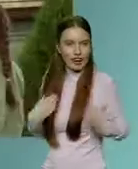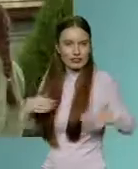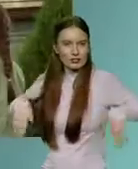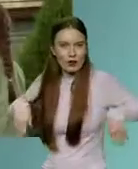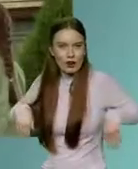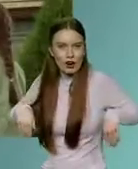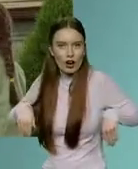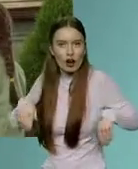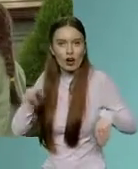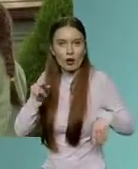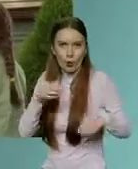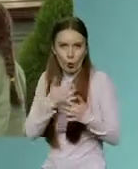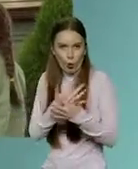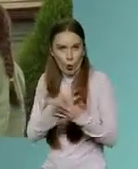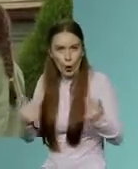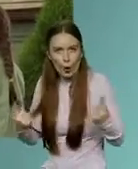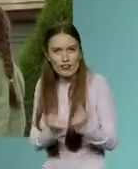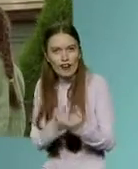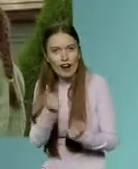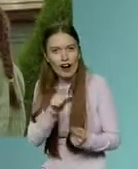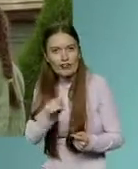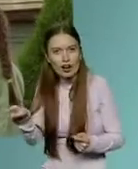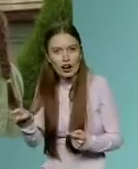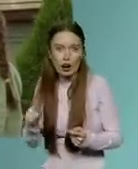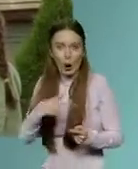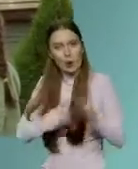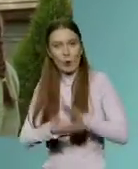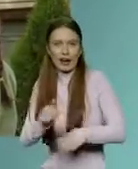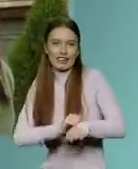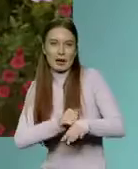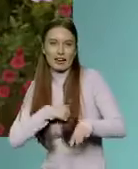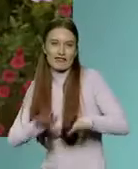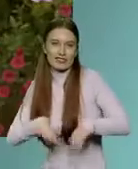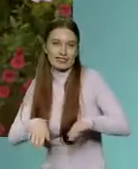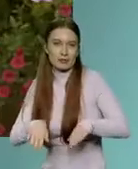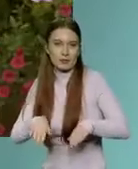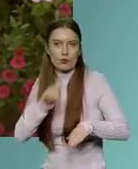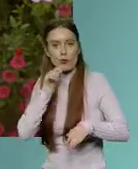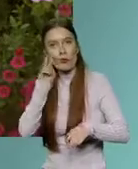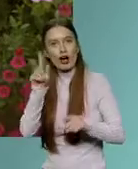saurus. That's quite the collection, Nugget. I'm gonna go clean my foot off, and then we're gonna watch cartoons.